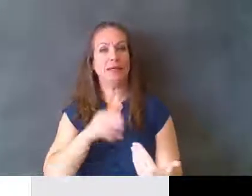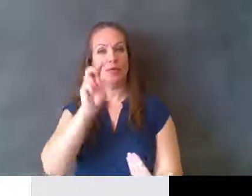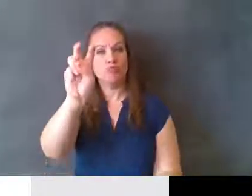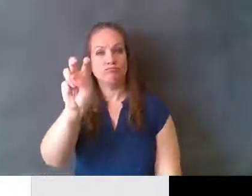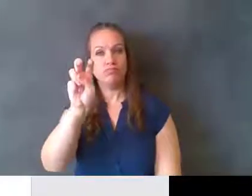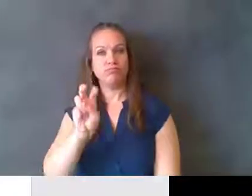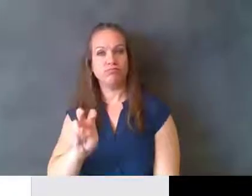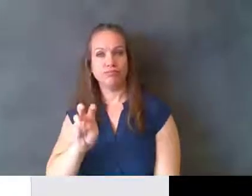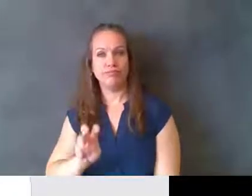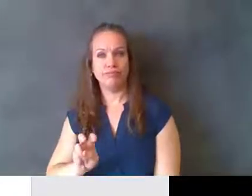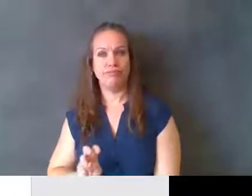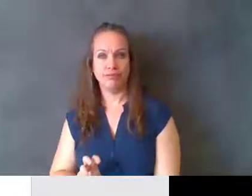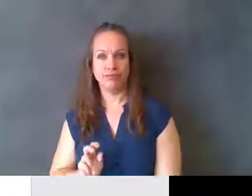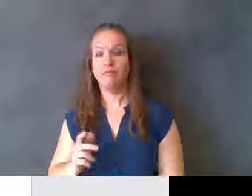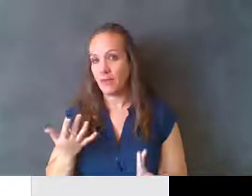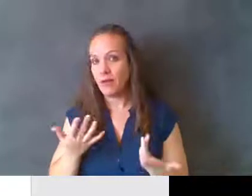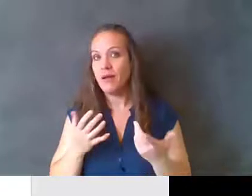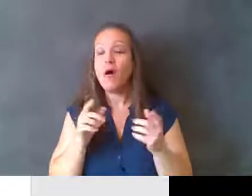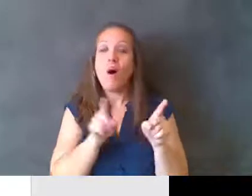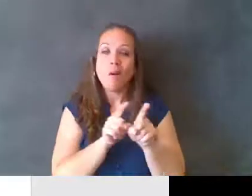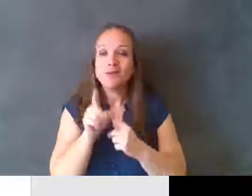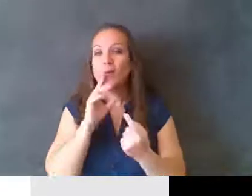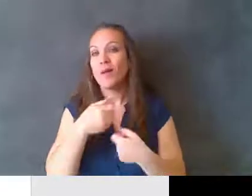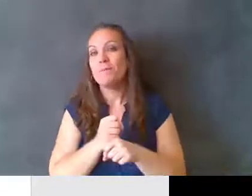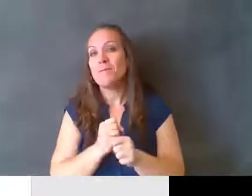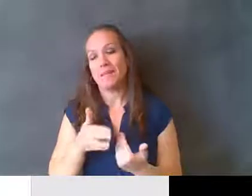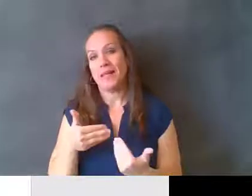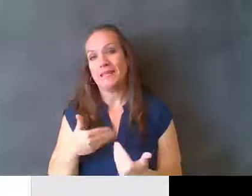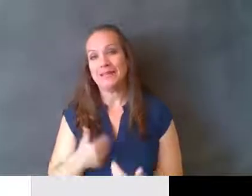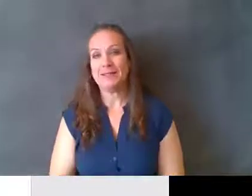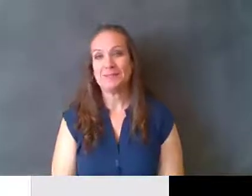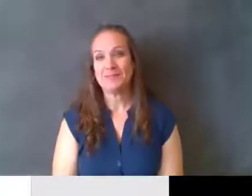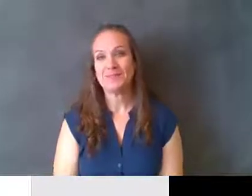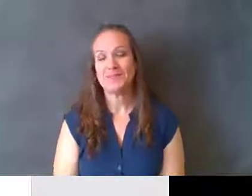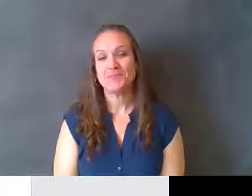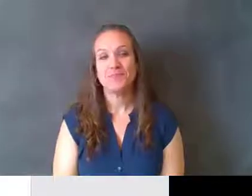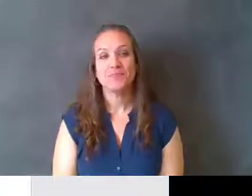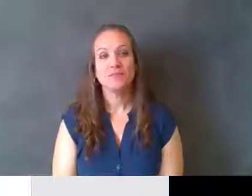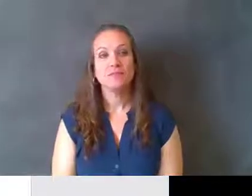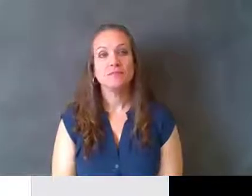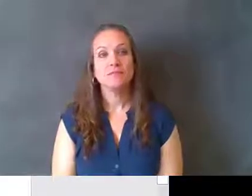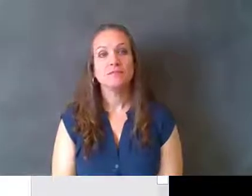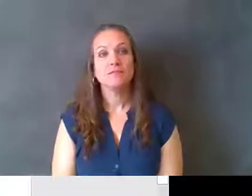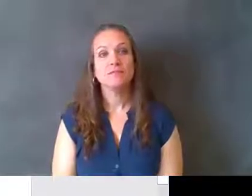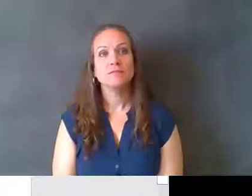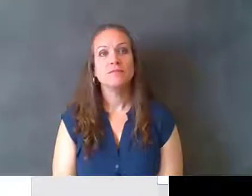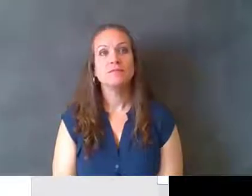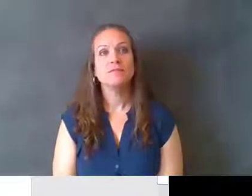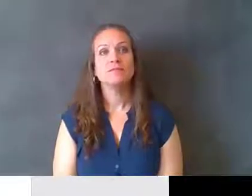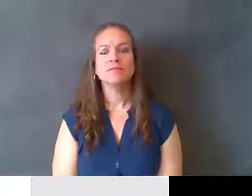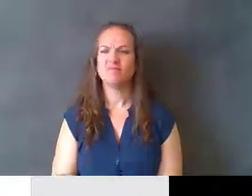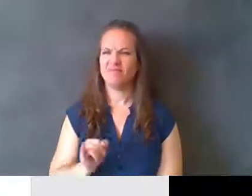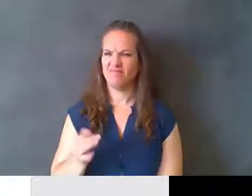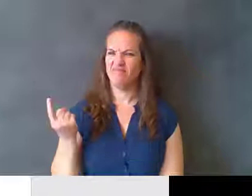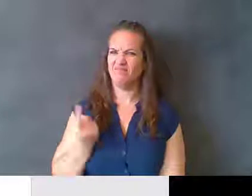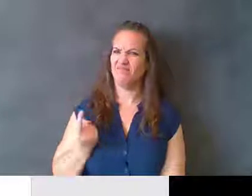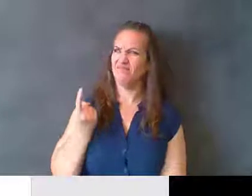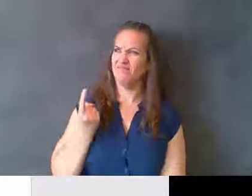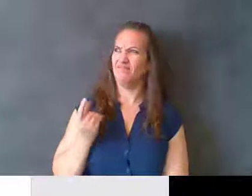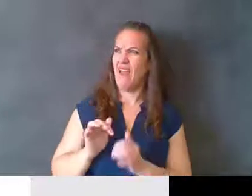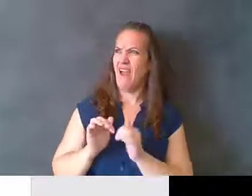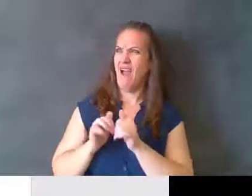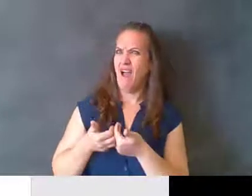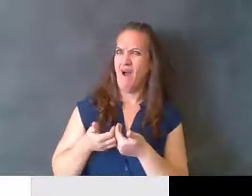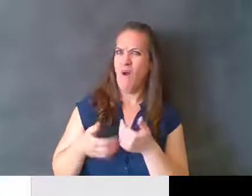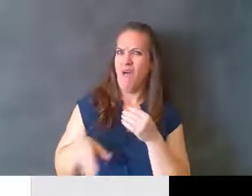will also make it easy for folks to navigate our document. So you're probably wondering, how do we add structure? And we're going to